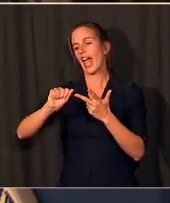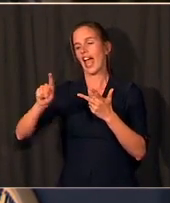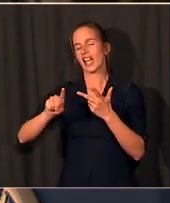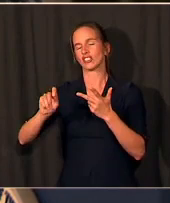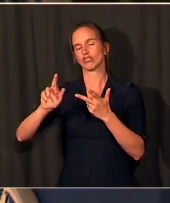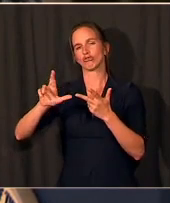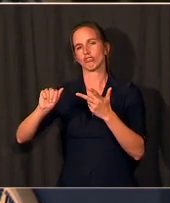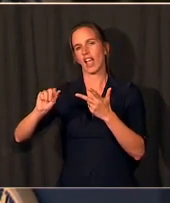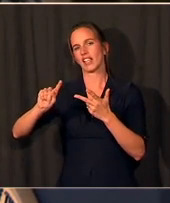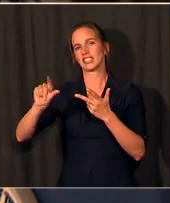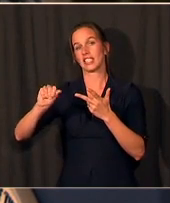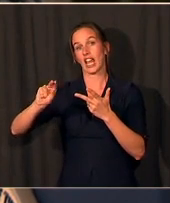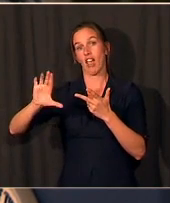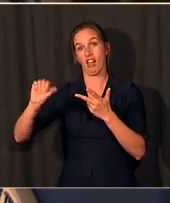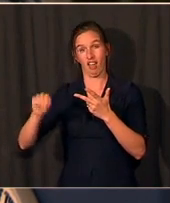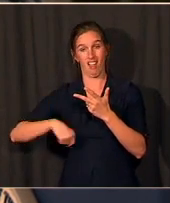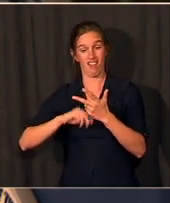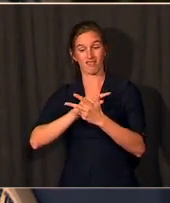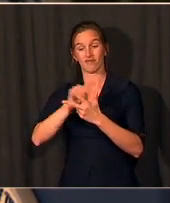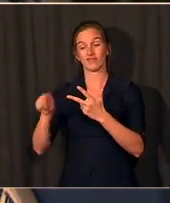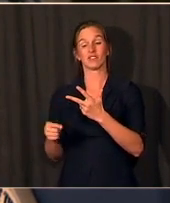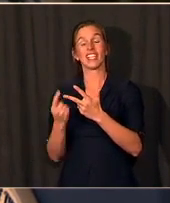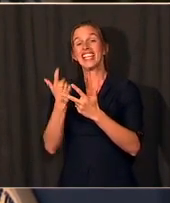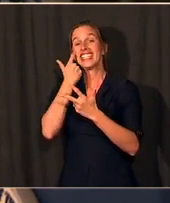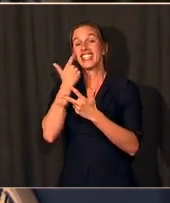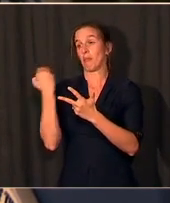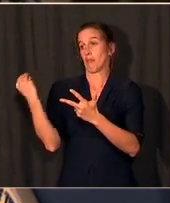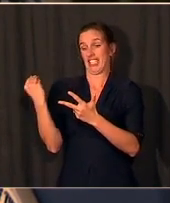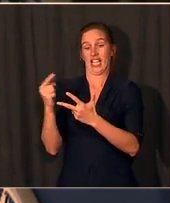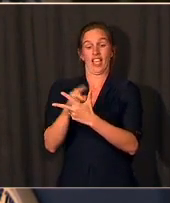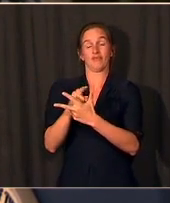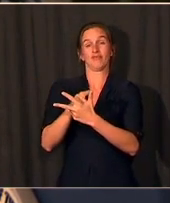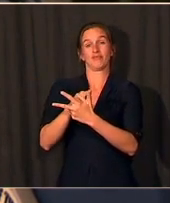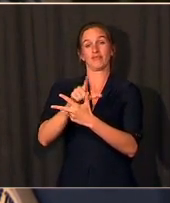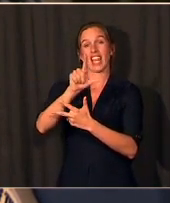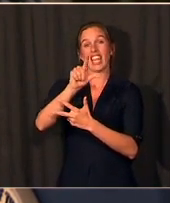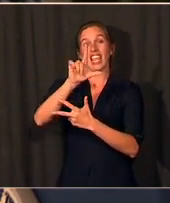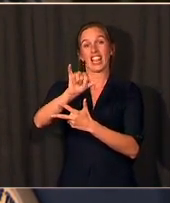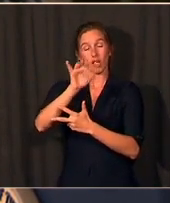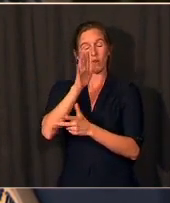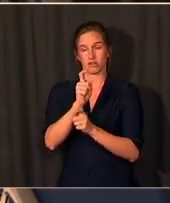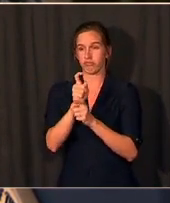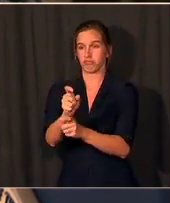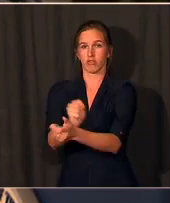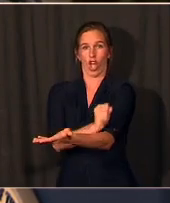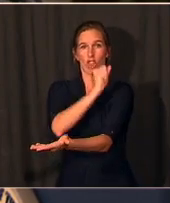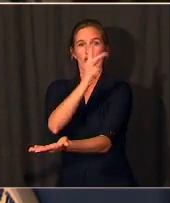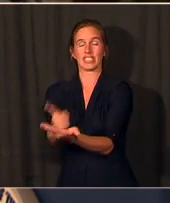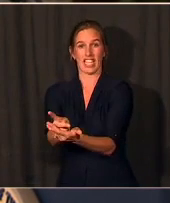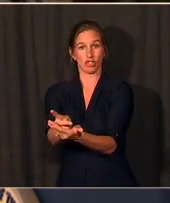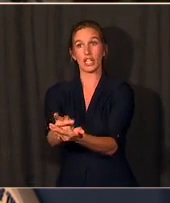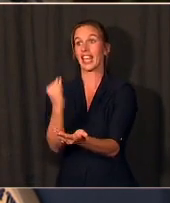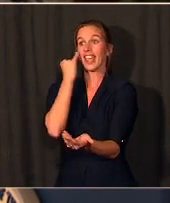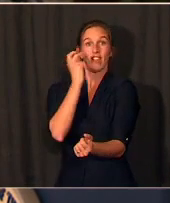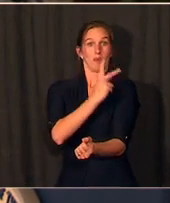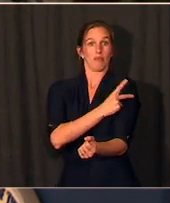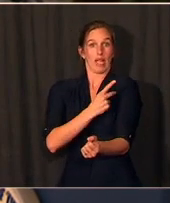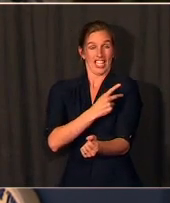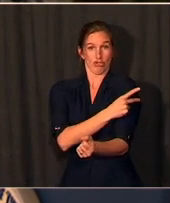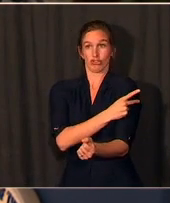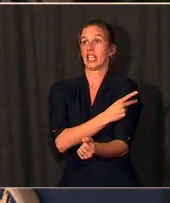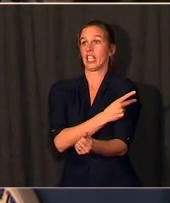was granted an emergency use authorization to treat patients that are infected and at risk